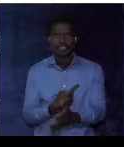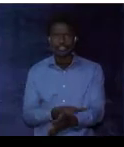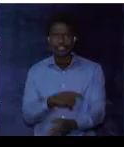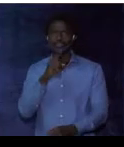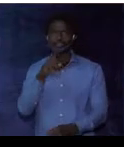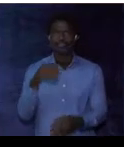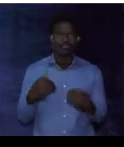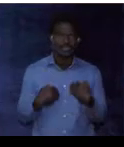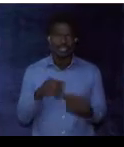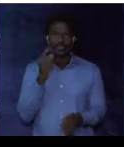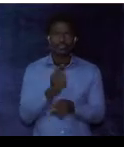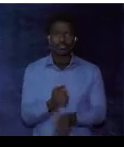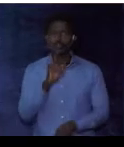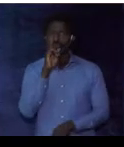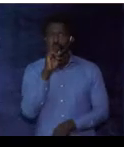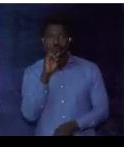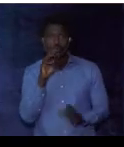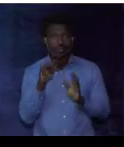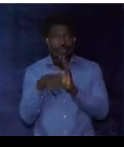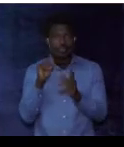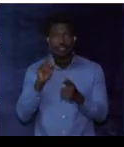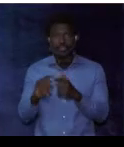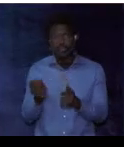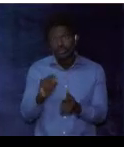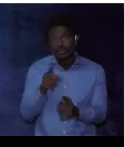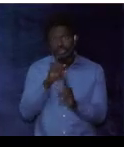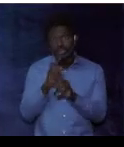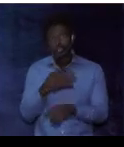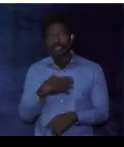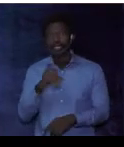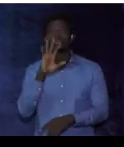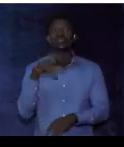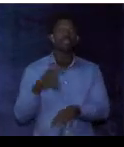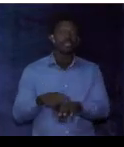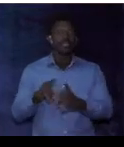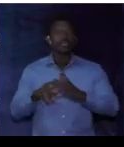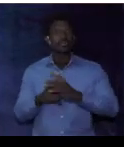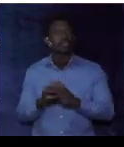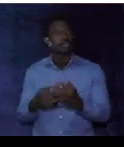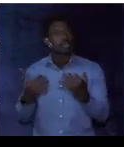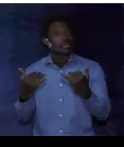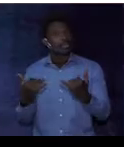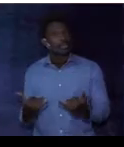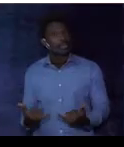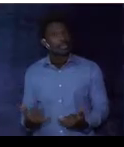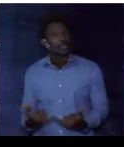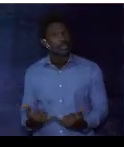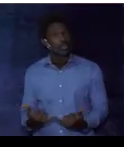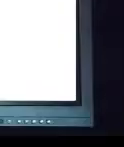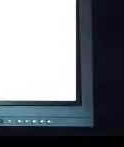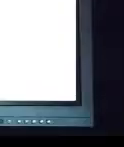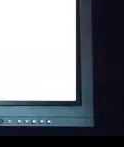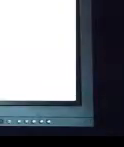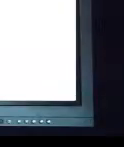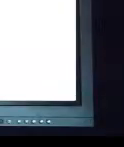discussed. You have just 1 minute to write the answers, and your time starts